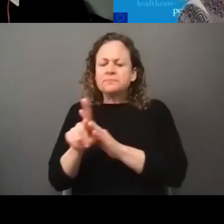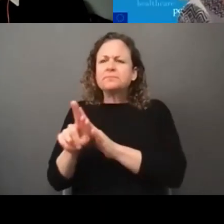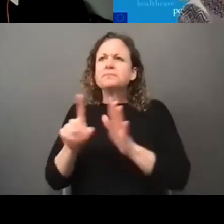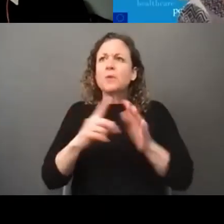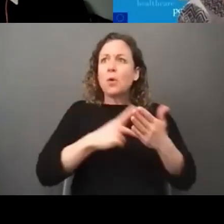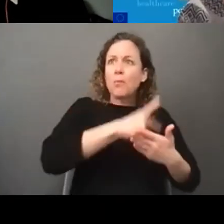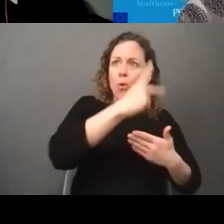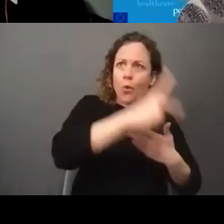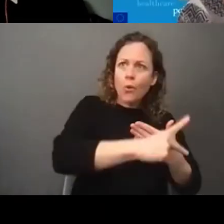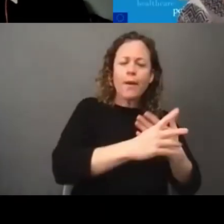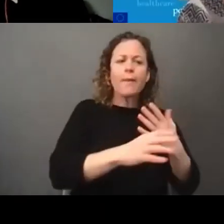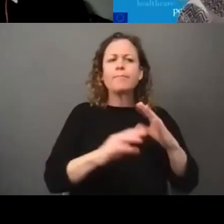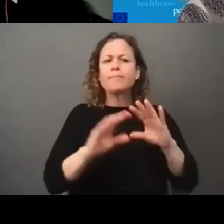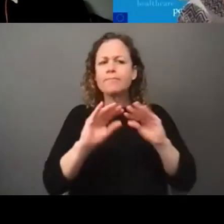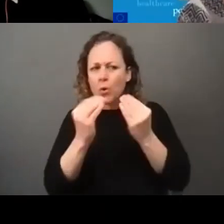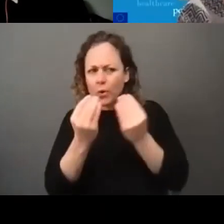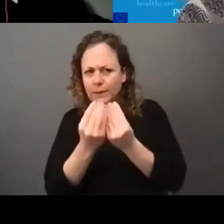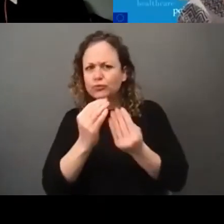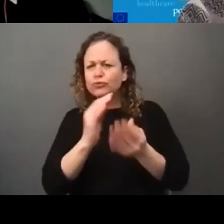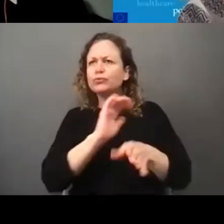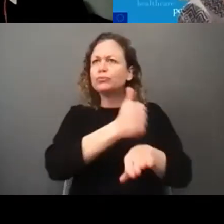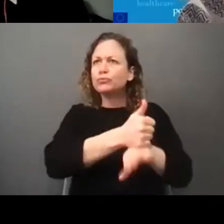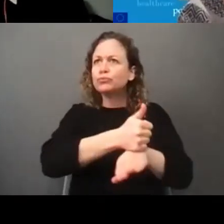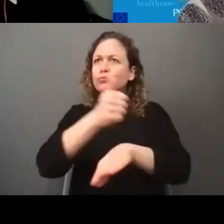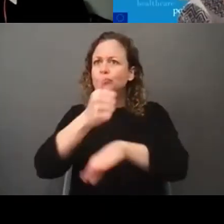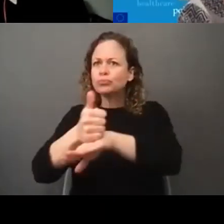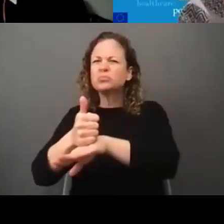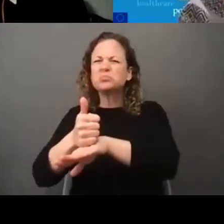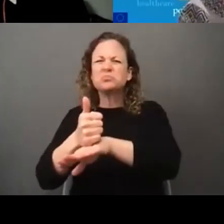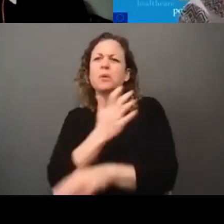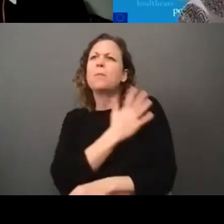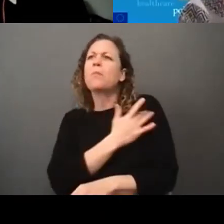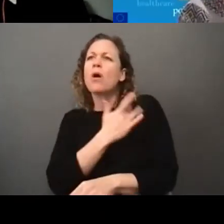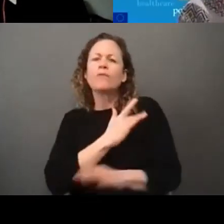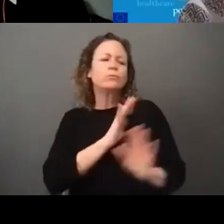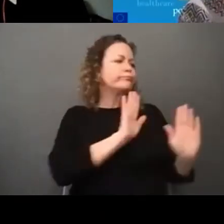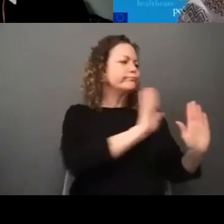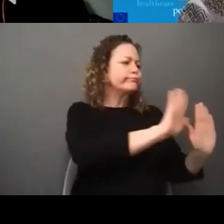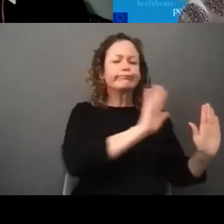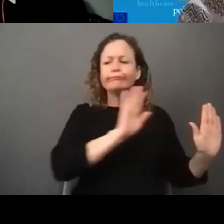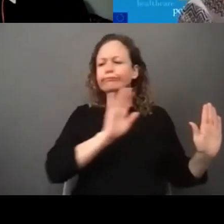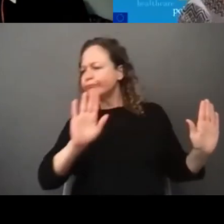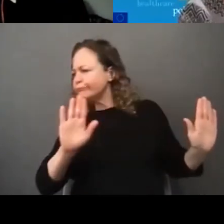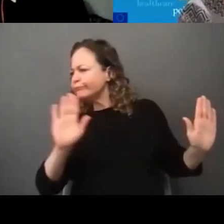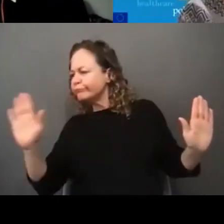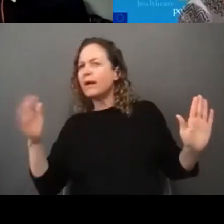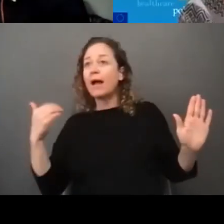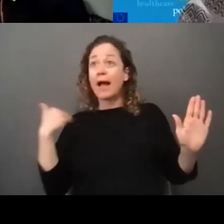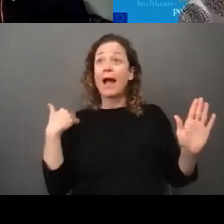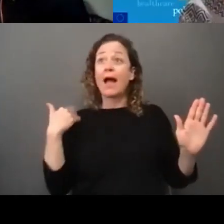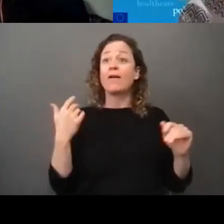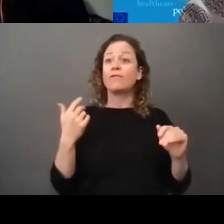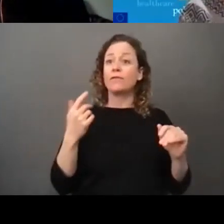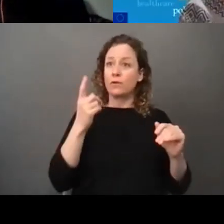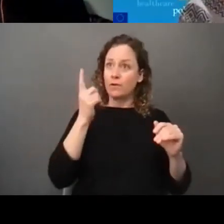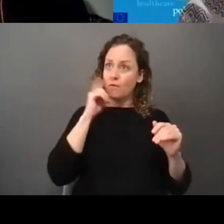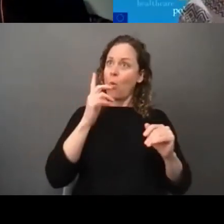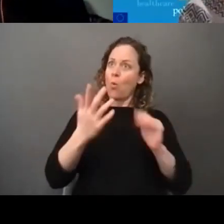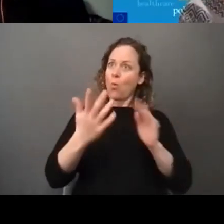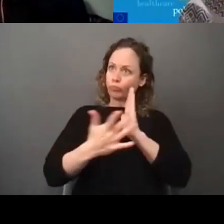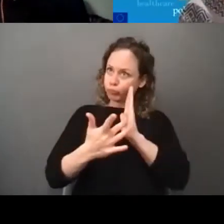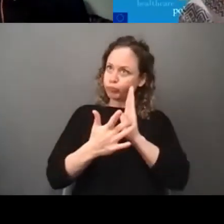being piloted within different provinces around digital inclusion. So aside from the literacy